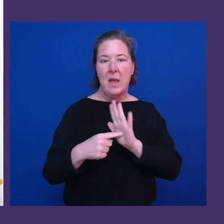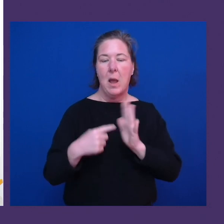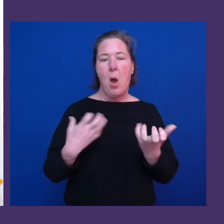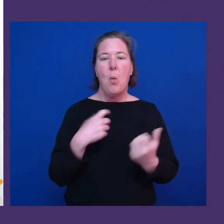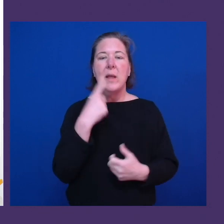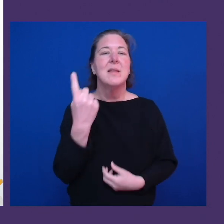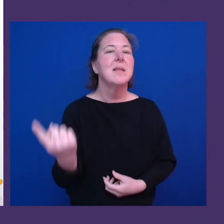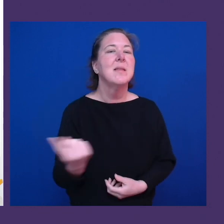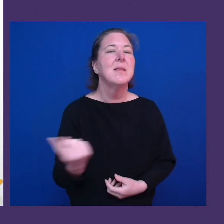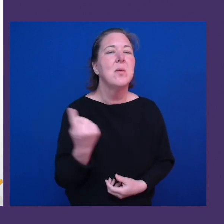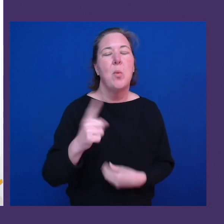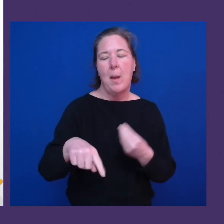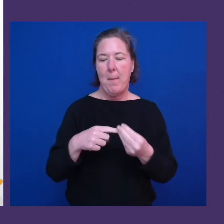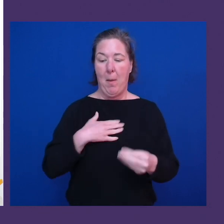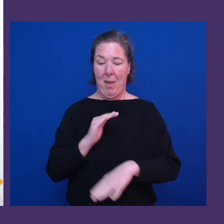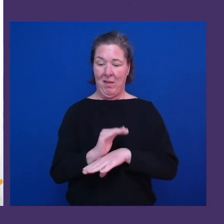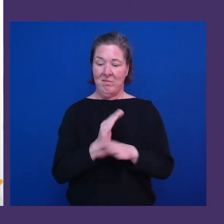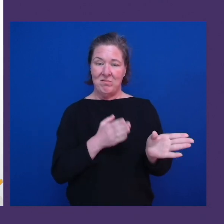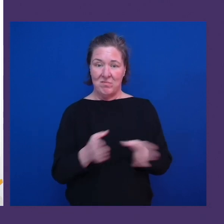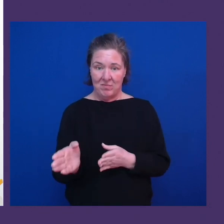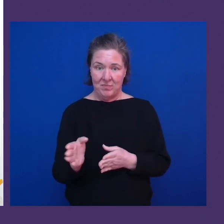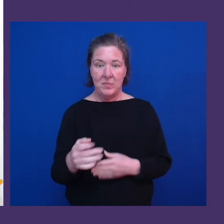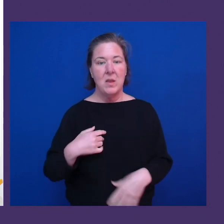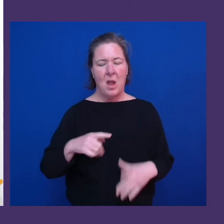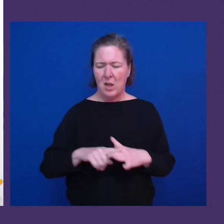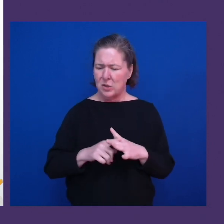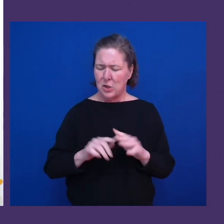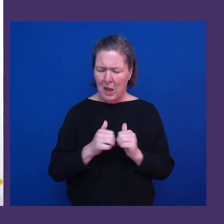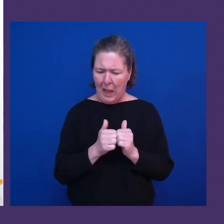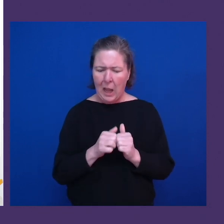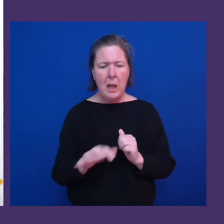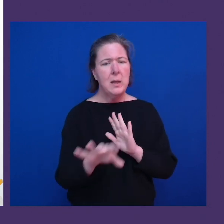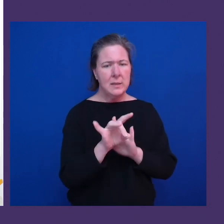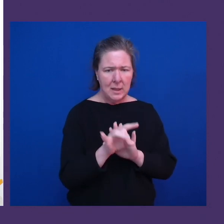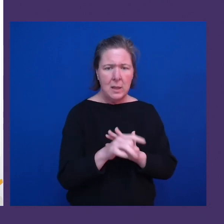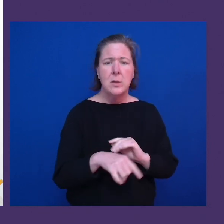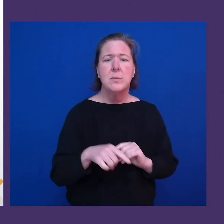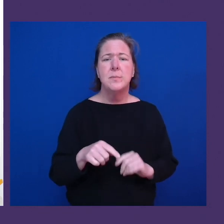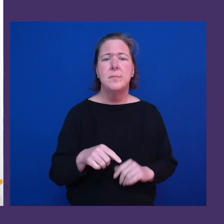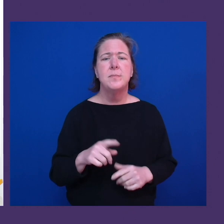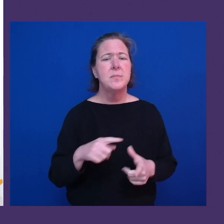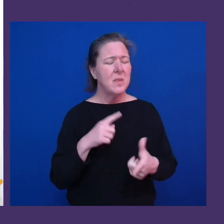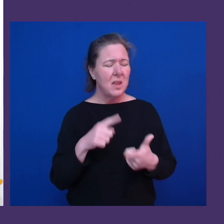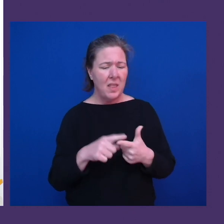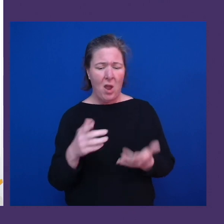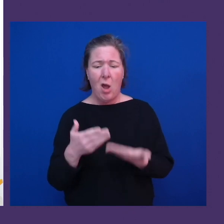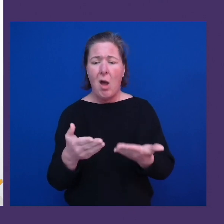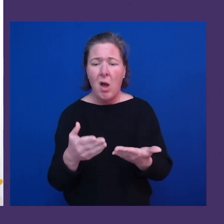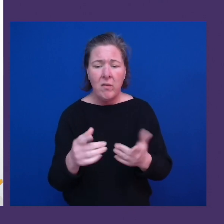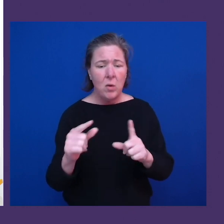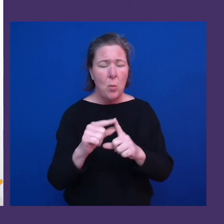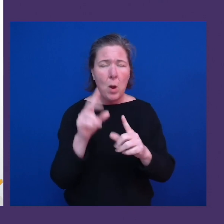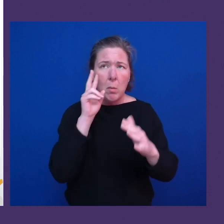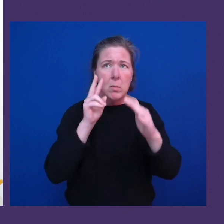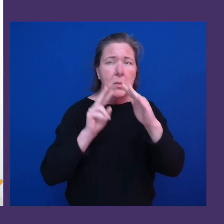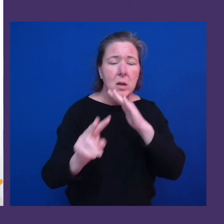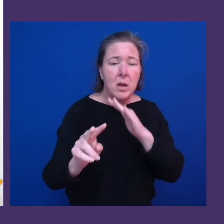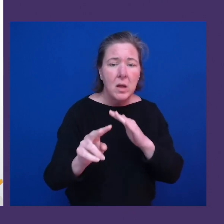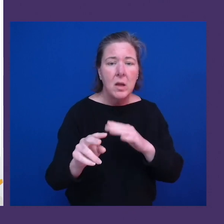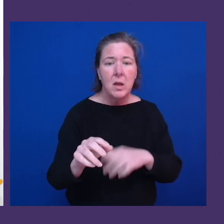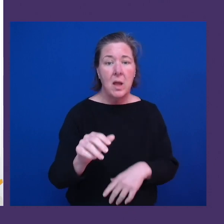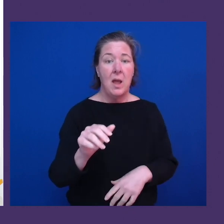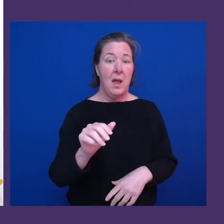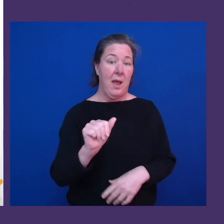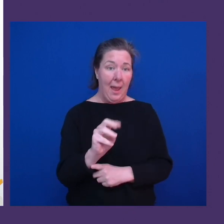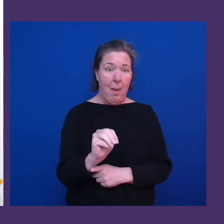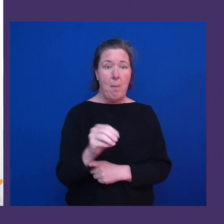my evening plans. I start by selecting the letter I. Then it offers word prediction for the words am and going, which